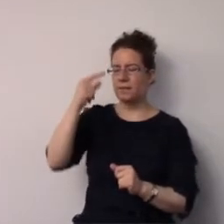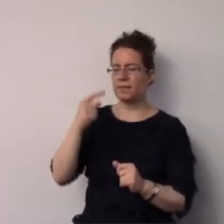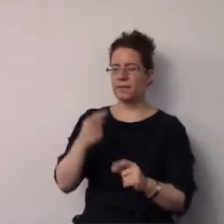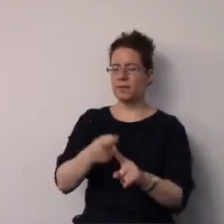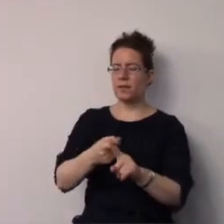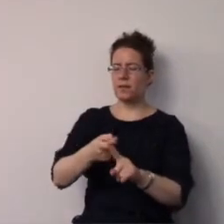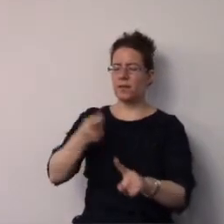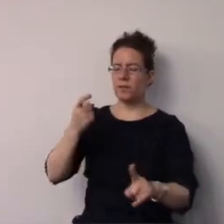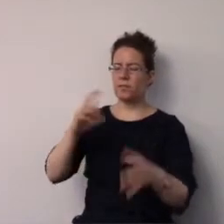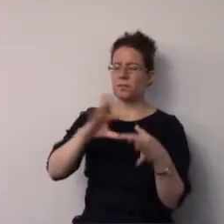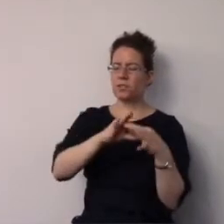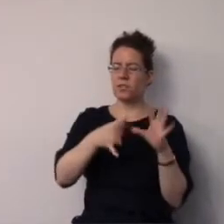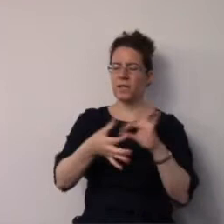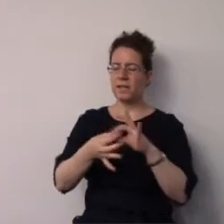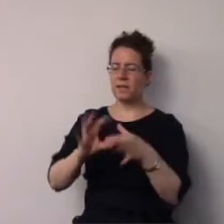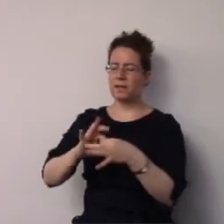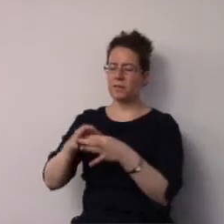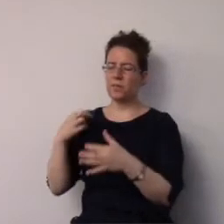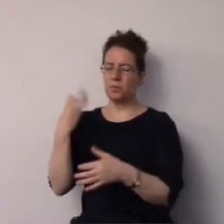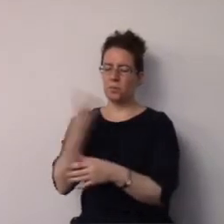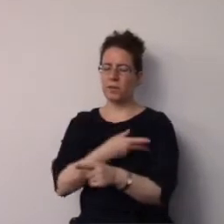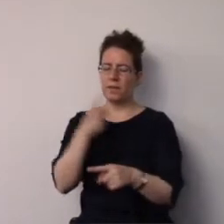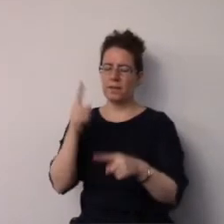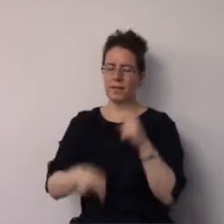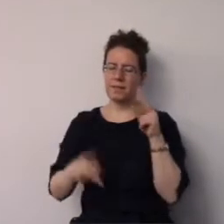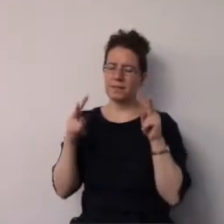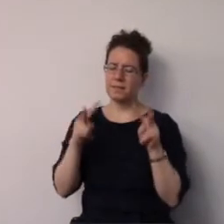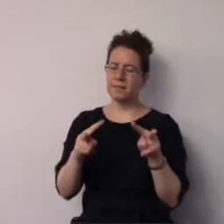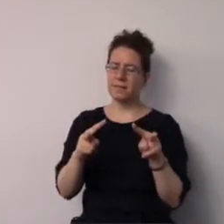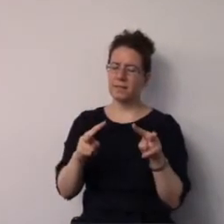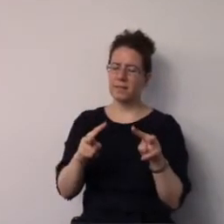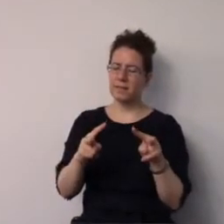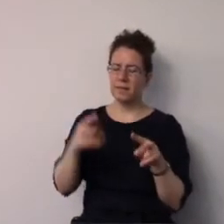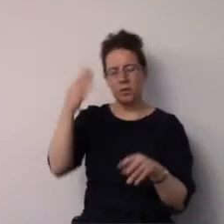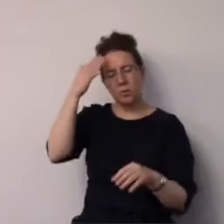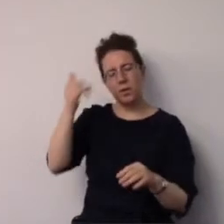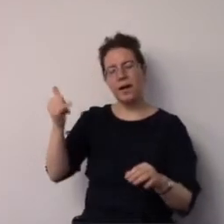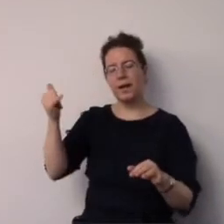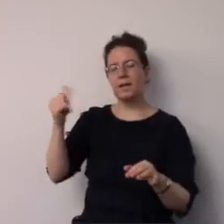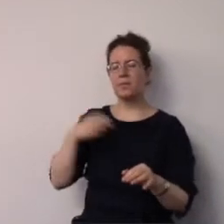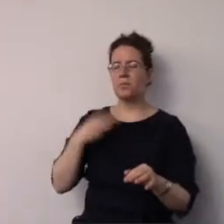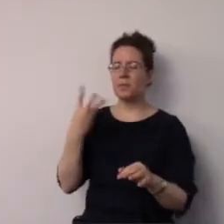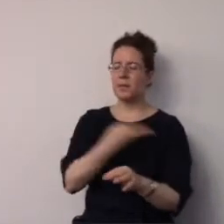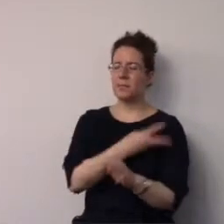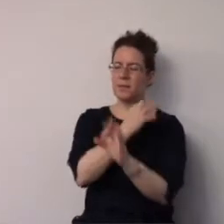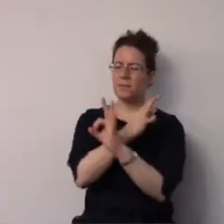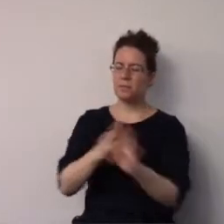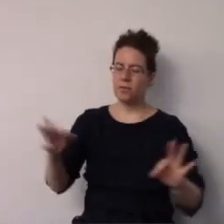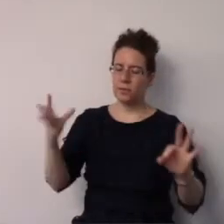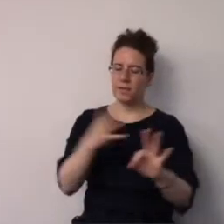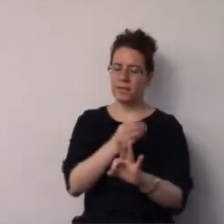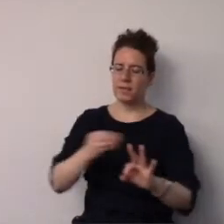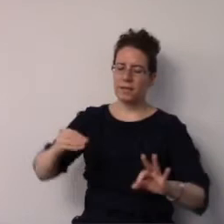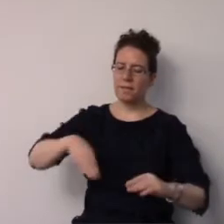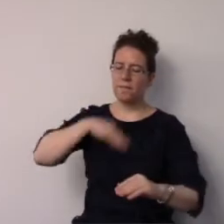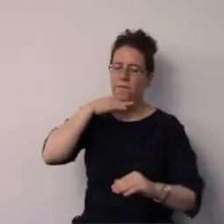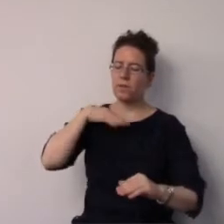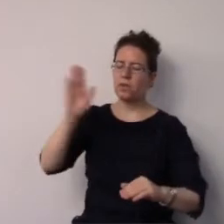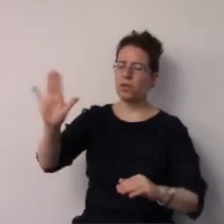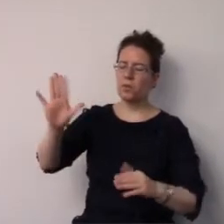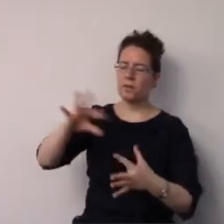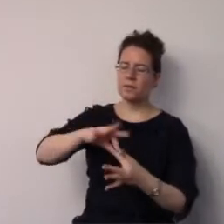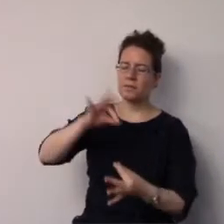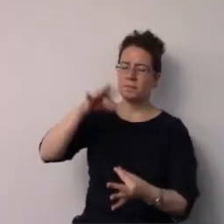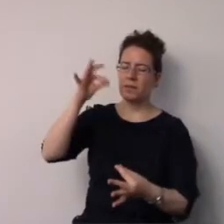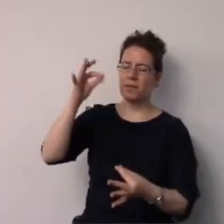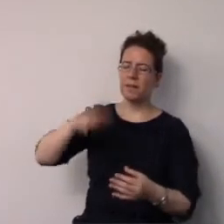life, Lord, so that we can be what you would have us to be, Jesus. And help us to be real, because there's a